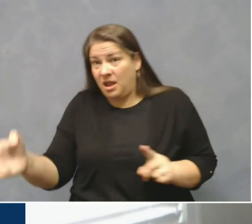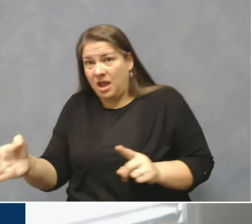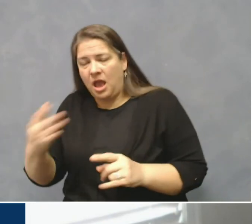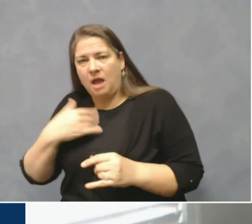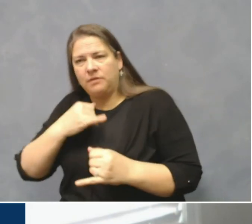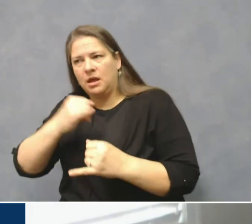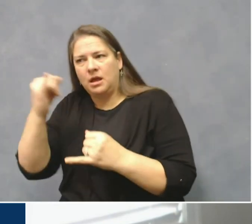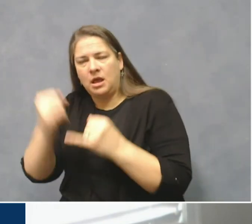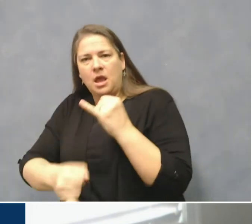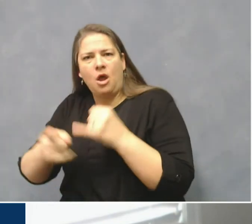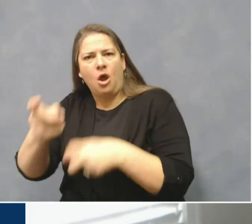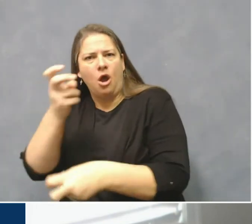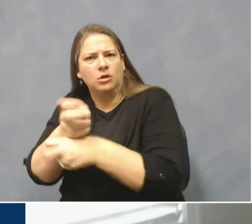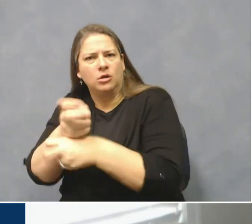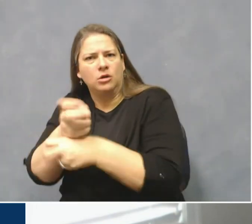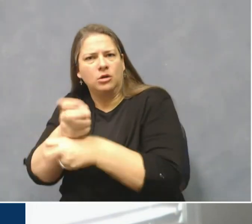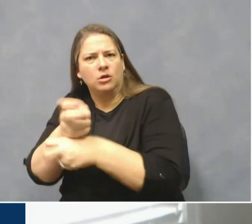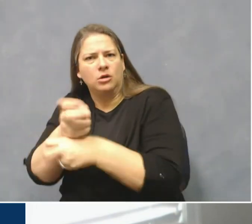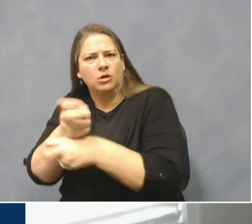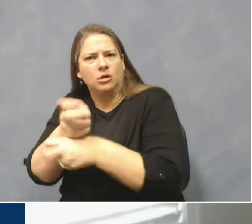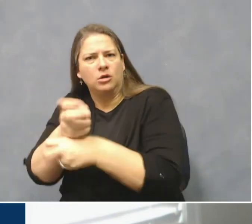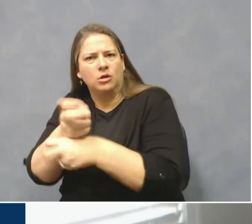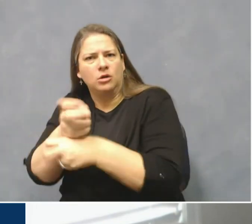are today. So I believe